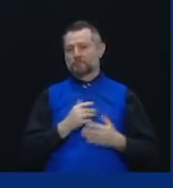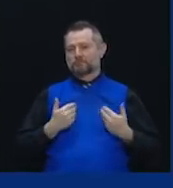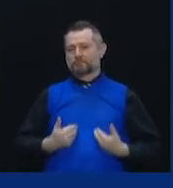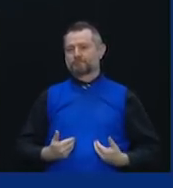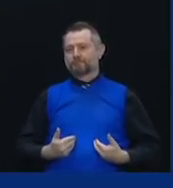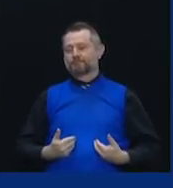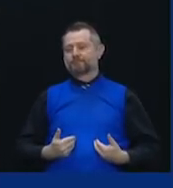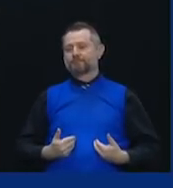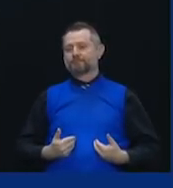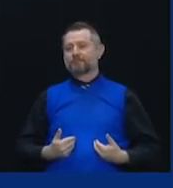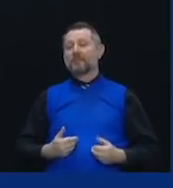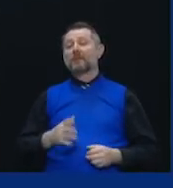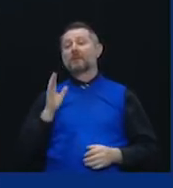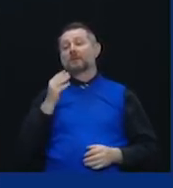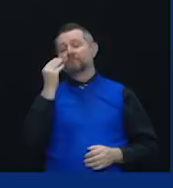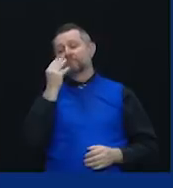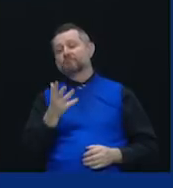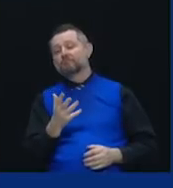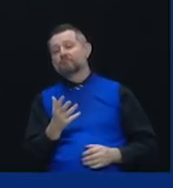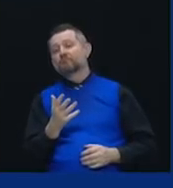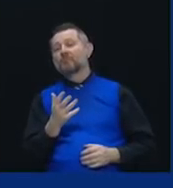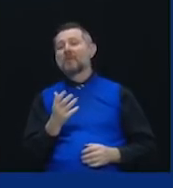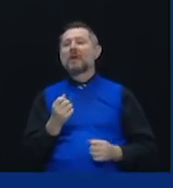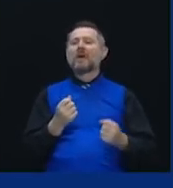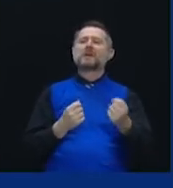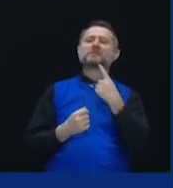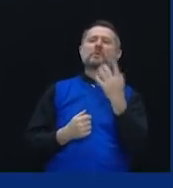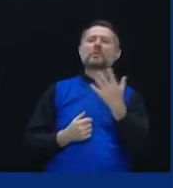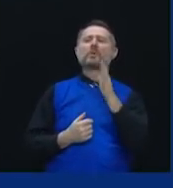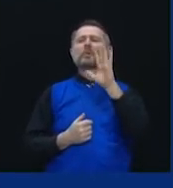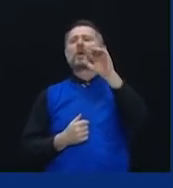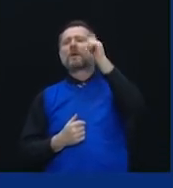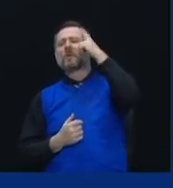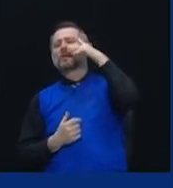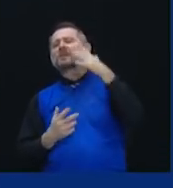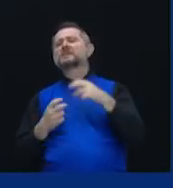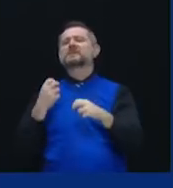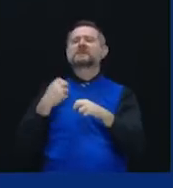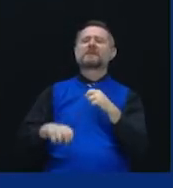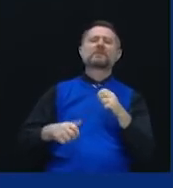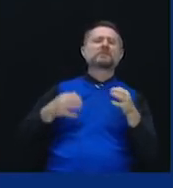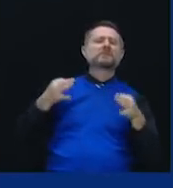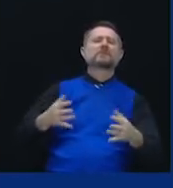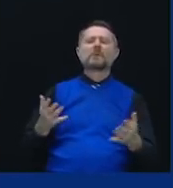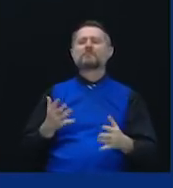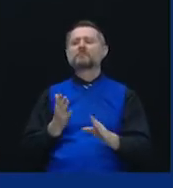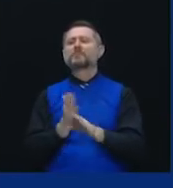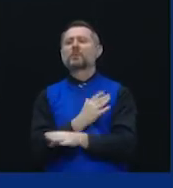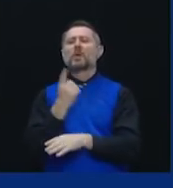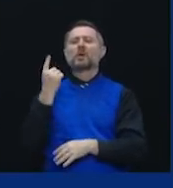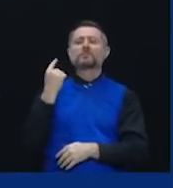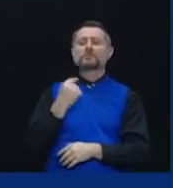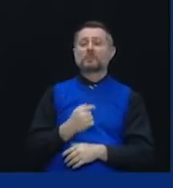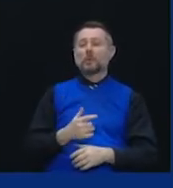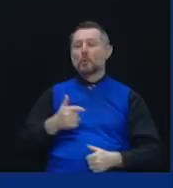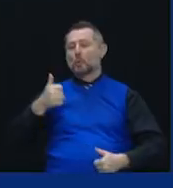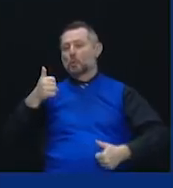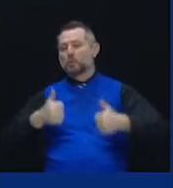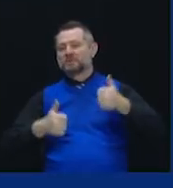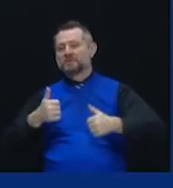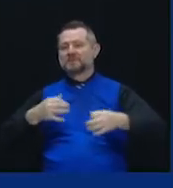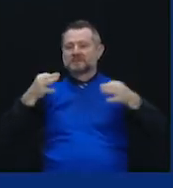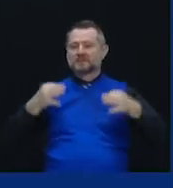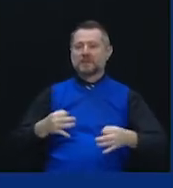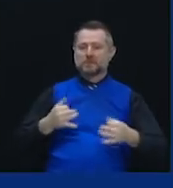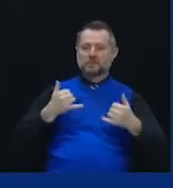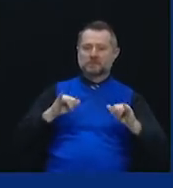And you want to know the toughest decision that I had to make? The one that weighs on me the